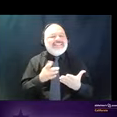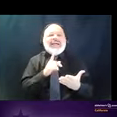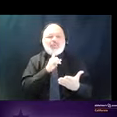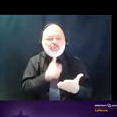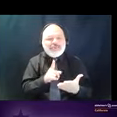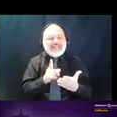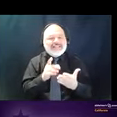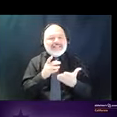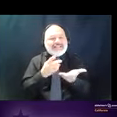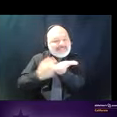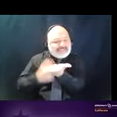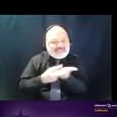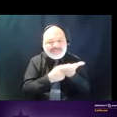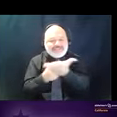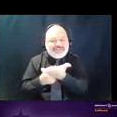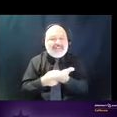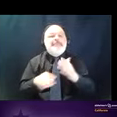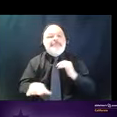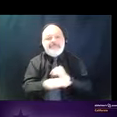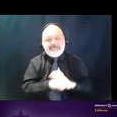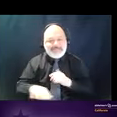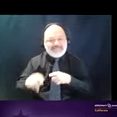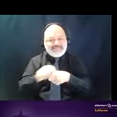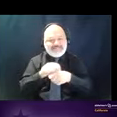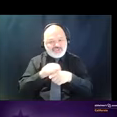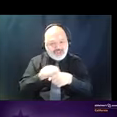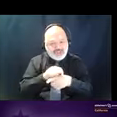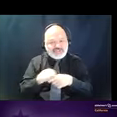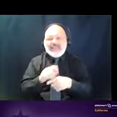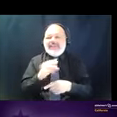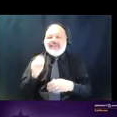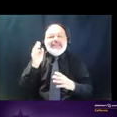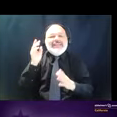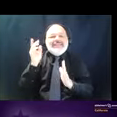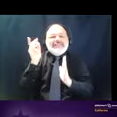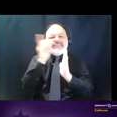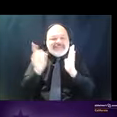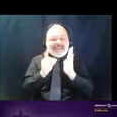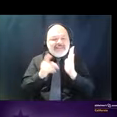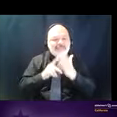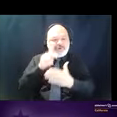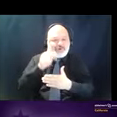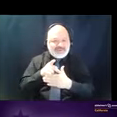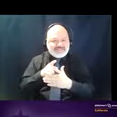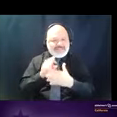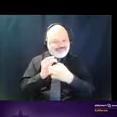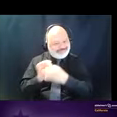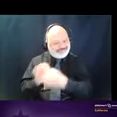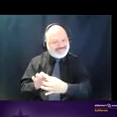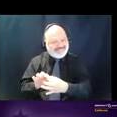and then the basic training. And then from there, designing programs, bottom up, so that they can